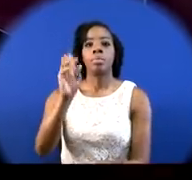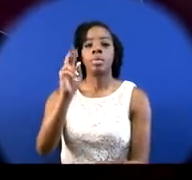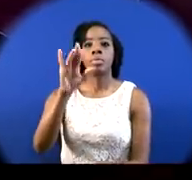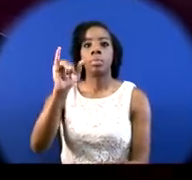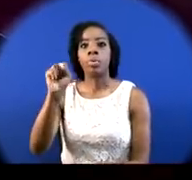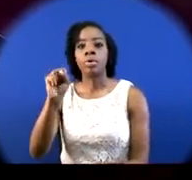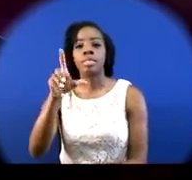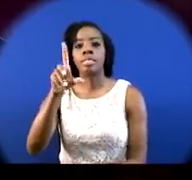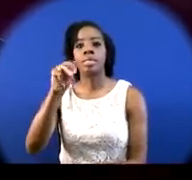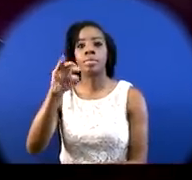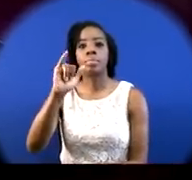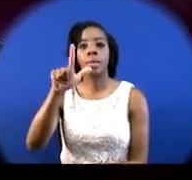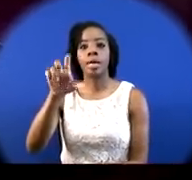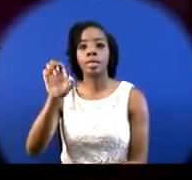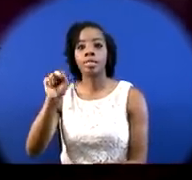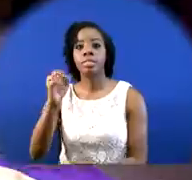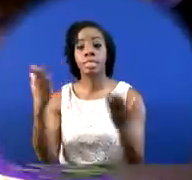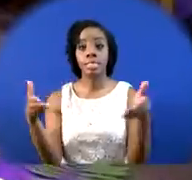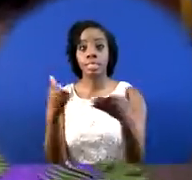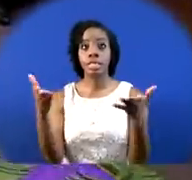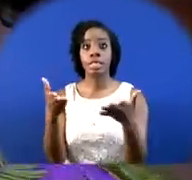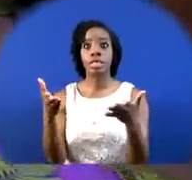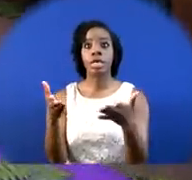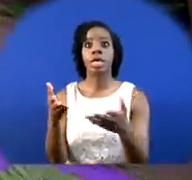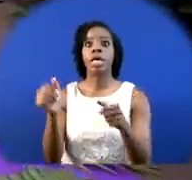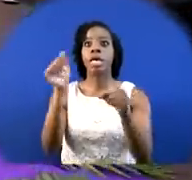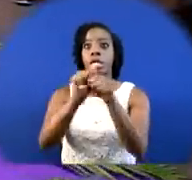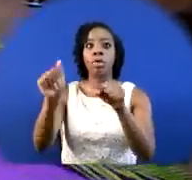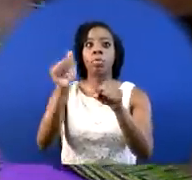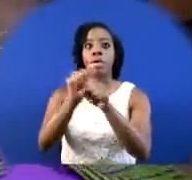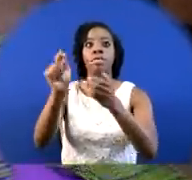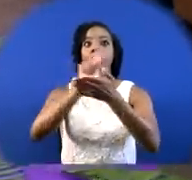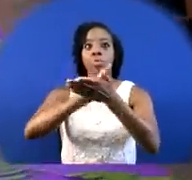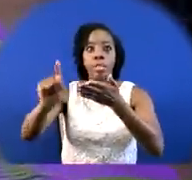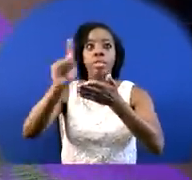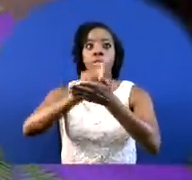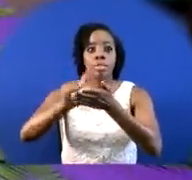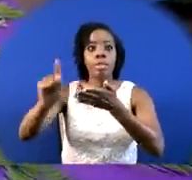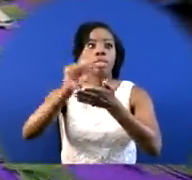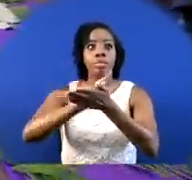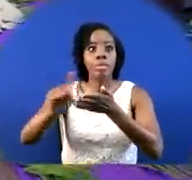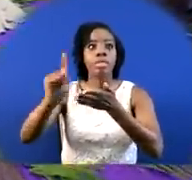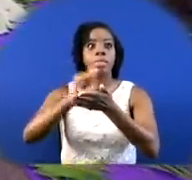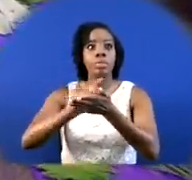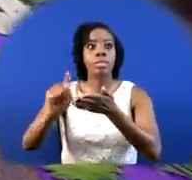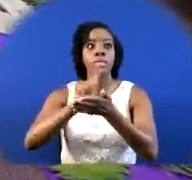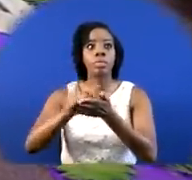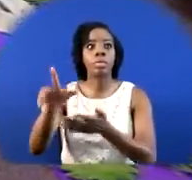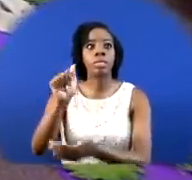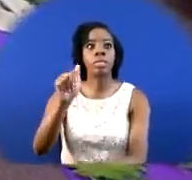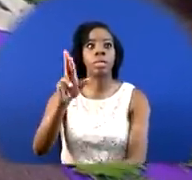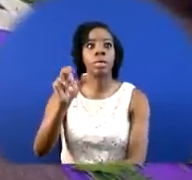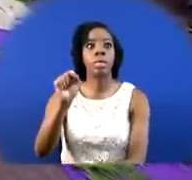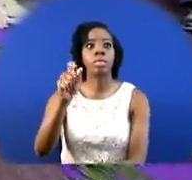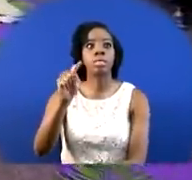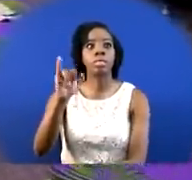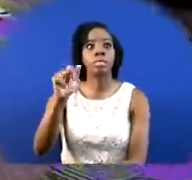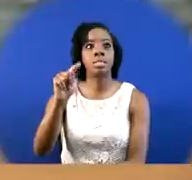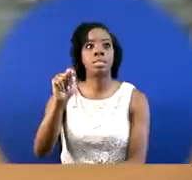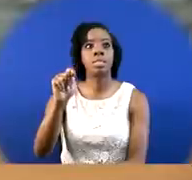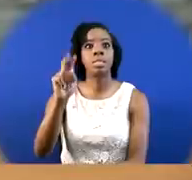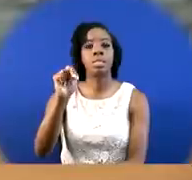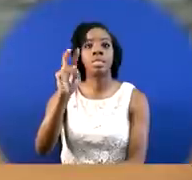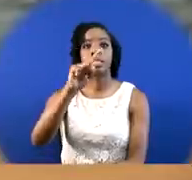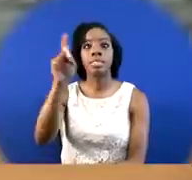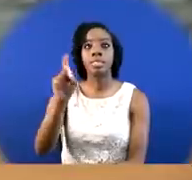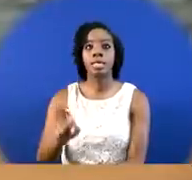ahead and stand up. We appreciate you, sir, for the fight that you fight up there in Austin, Texas. But listen, our social